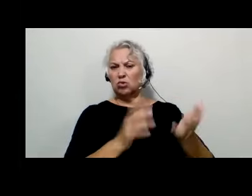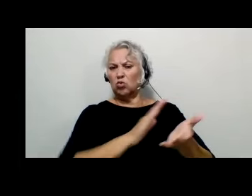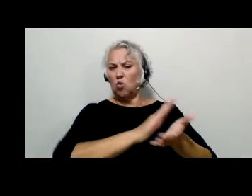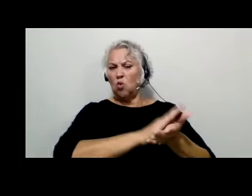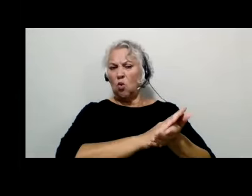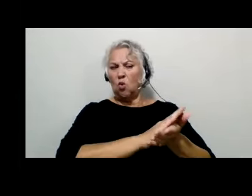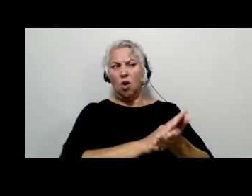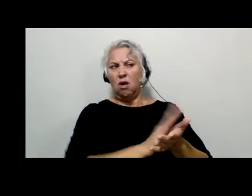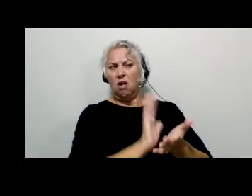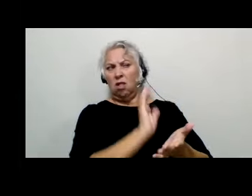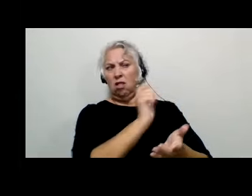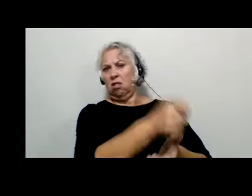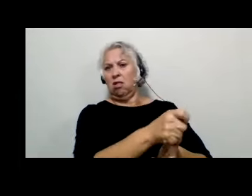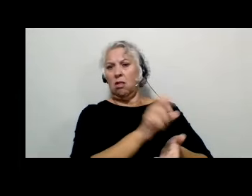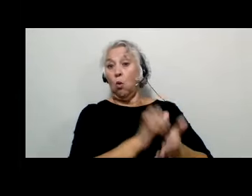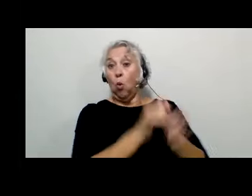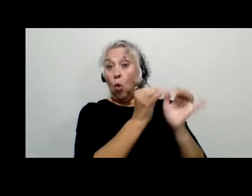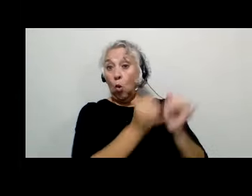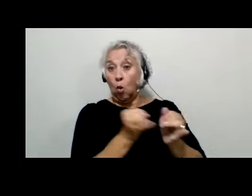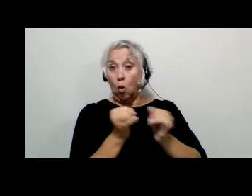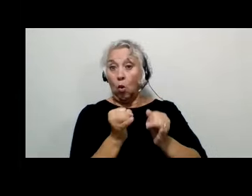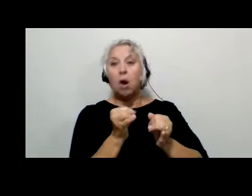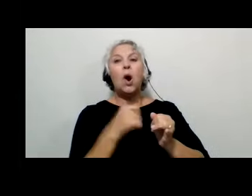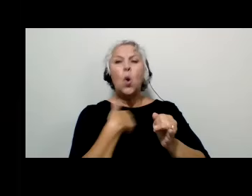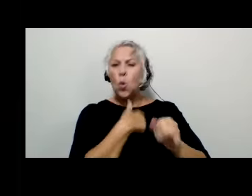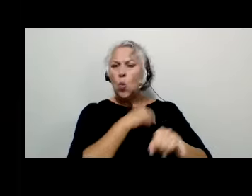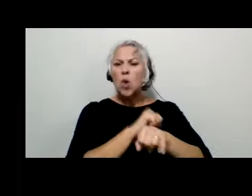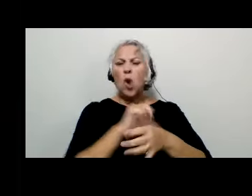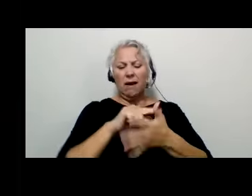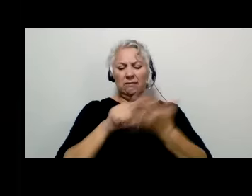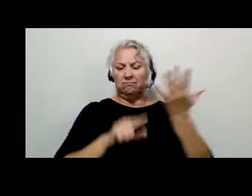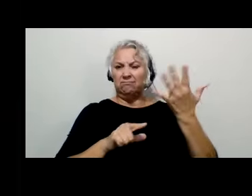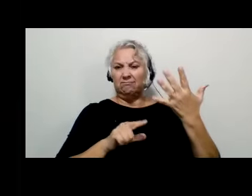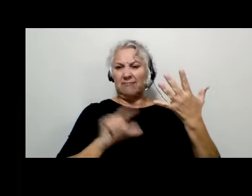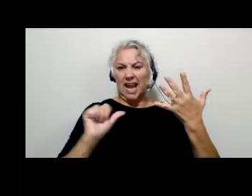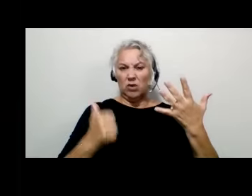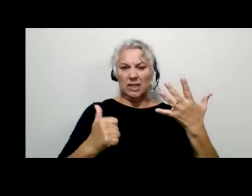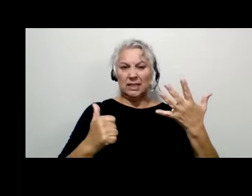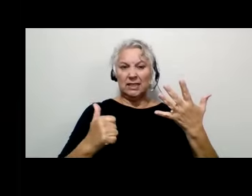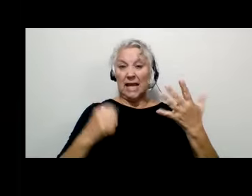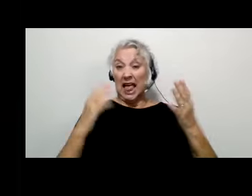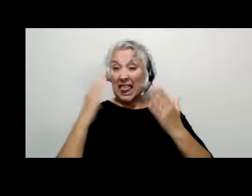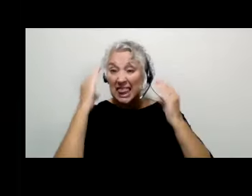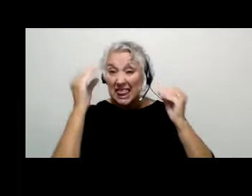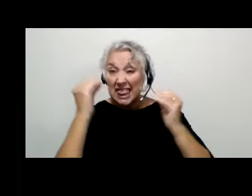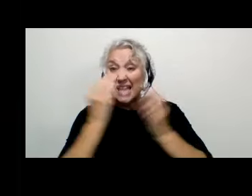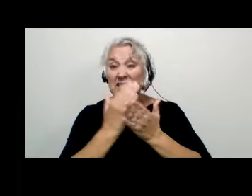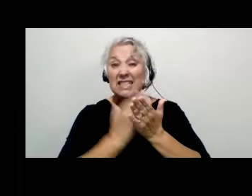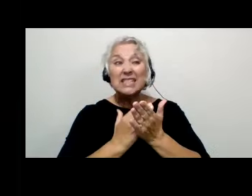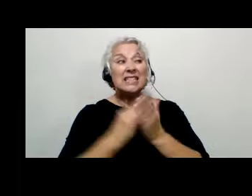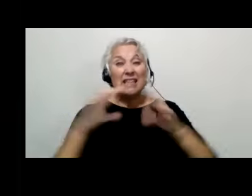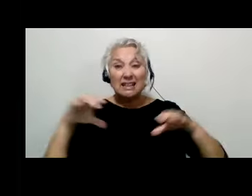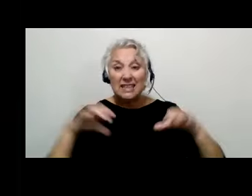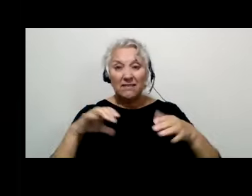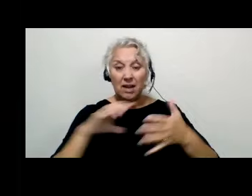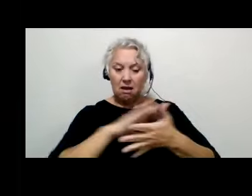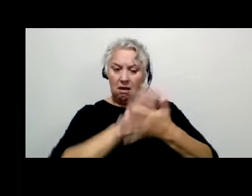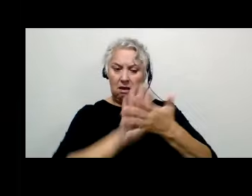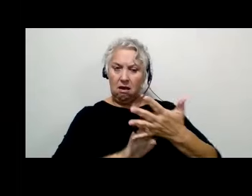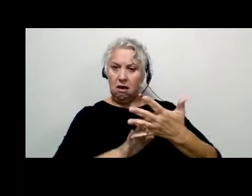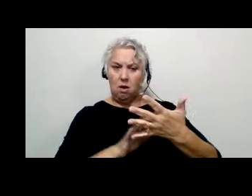student, we work in 5 areas, and our lessons and our activities will be able to go into one of these